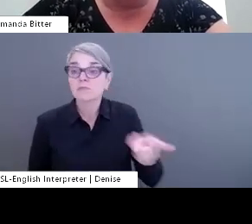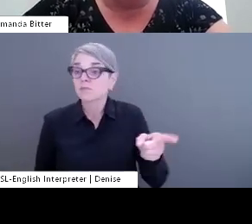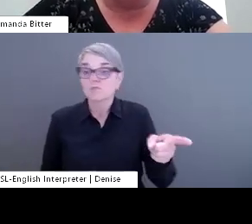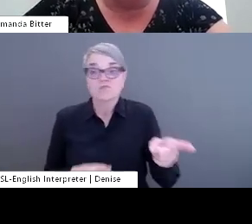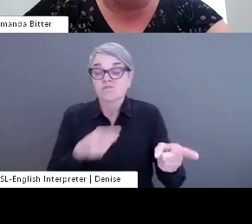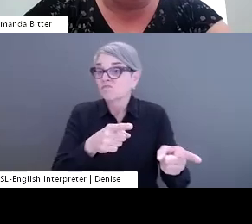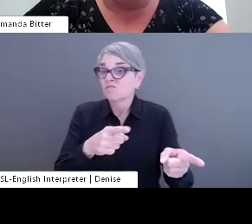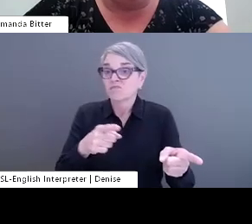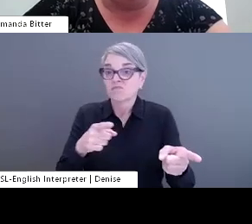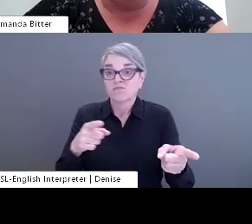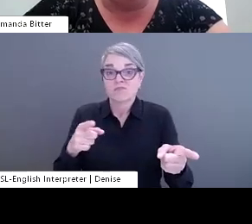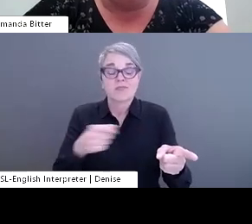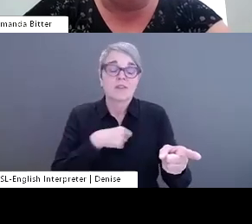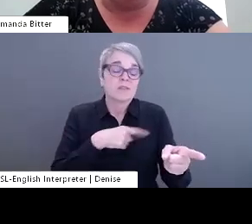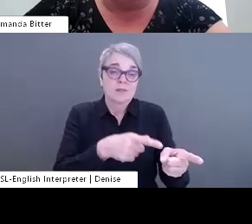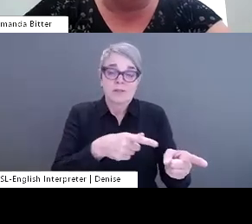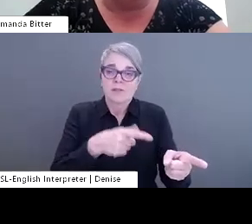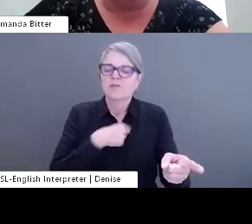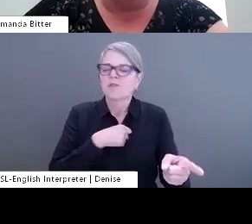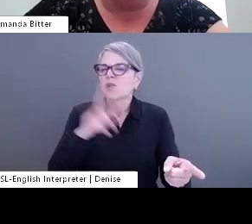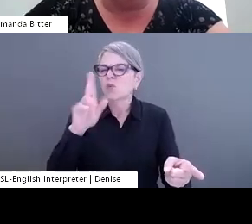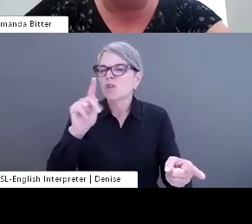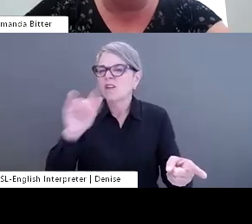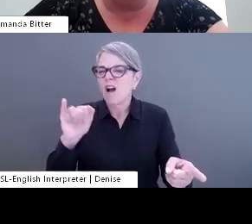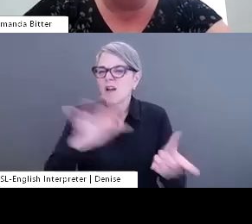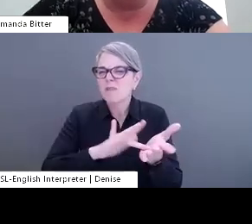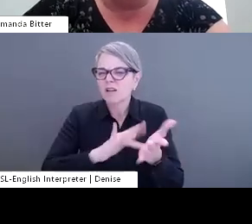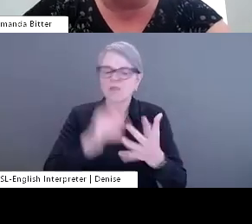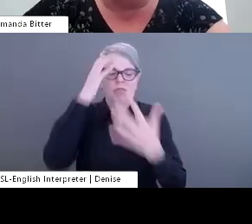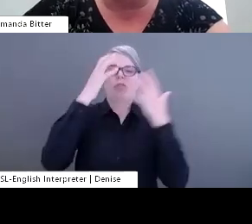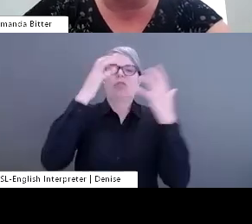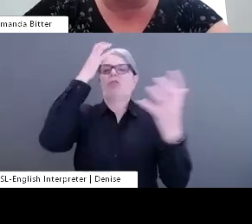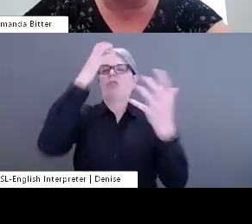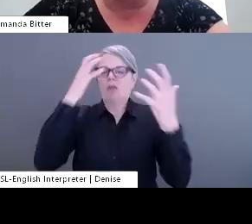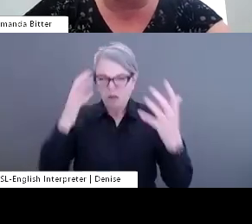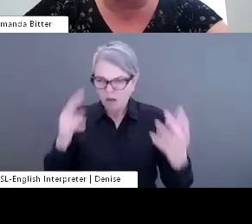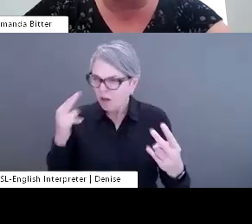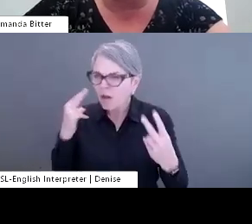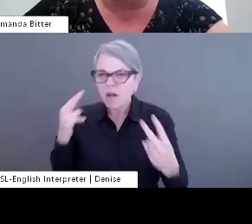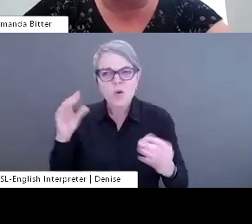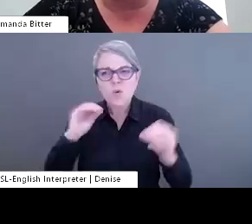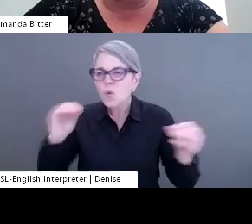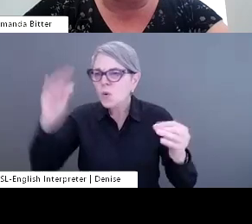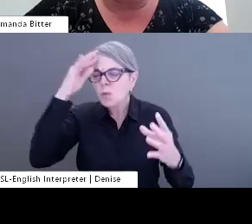assault once he had come out of the UTI. We think he had delirium. The concern